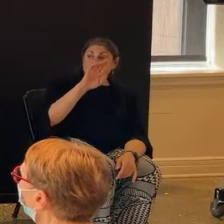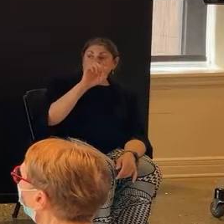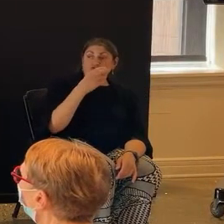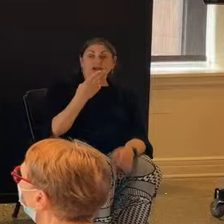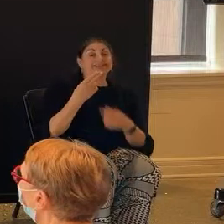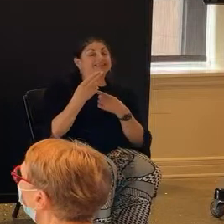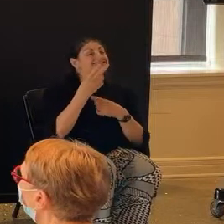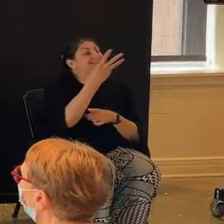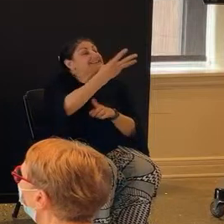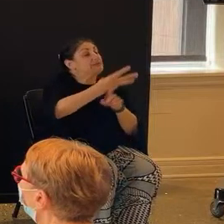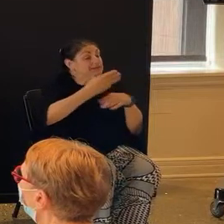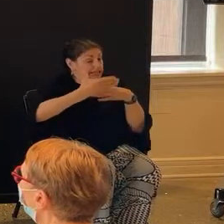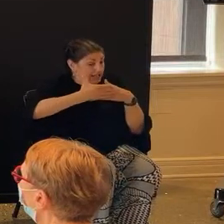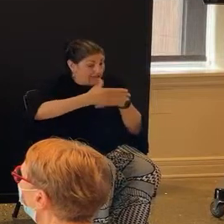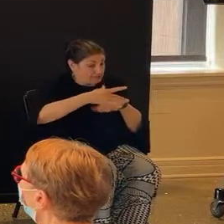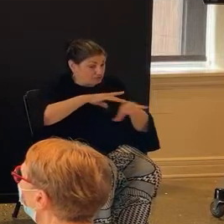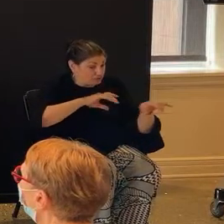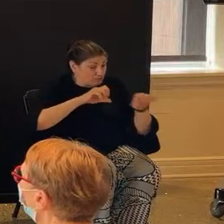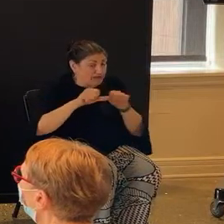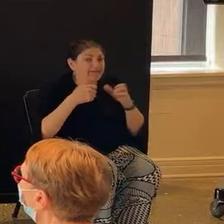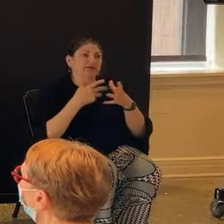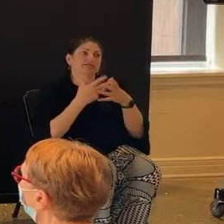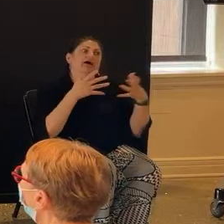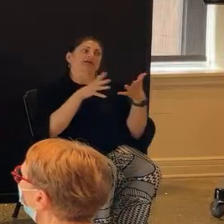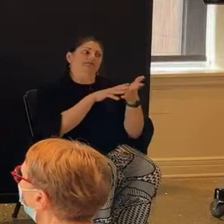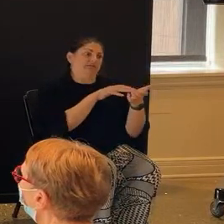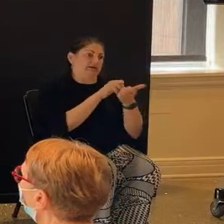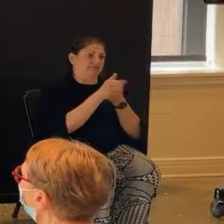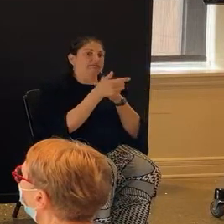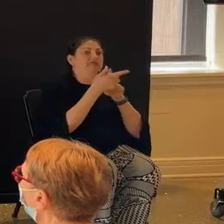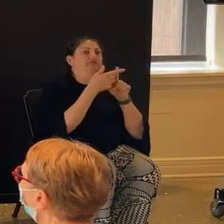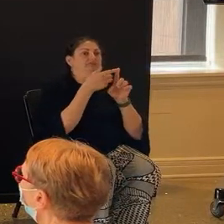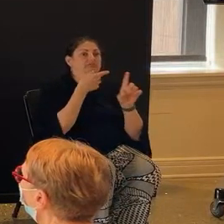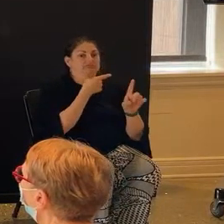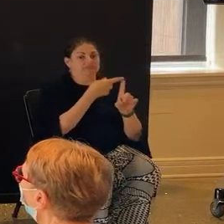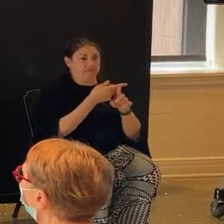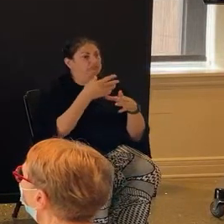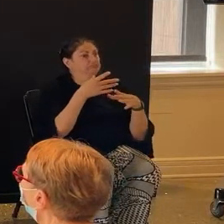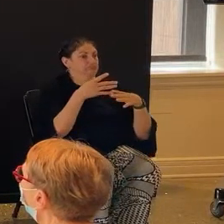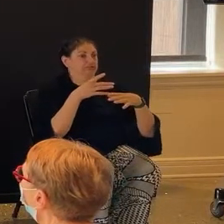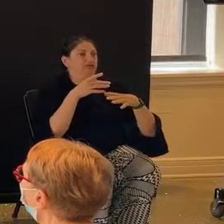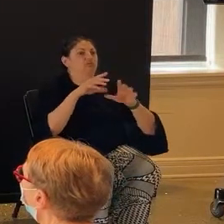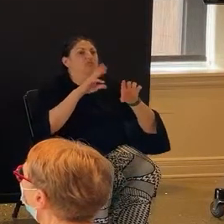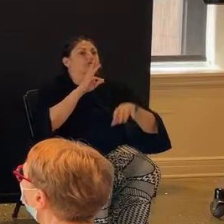lot of damage to their water system, and people are still queuing up for water there.